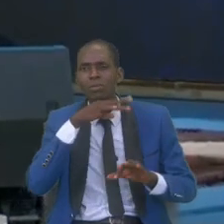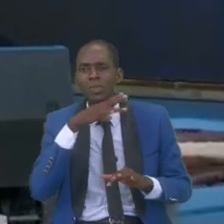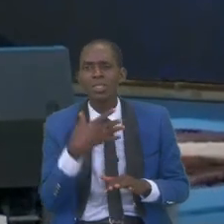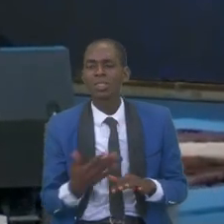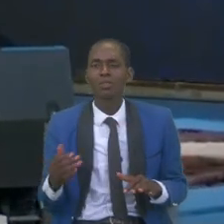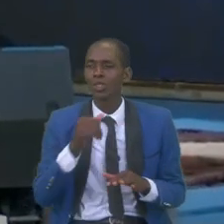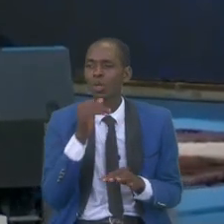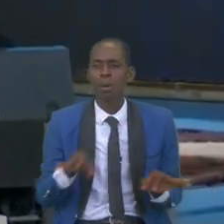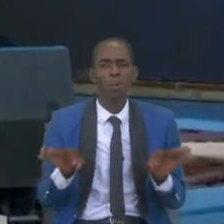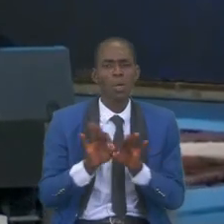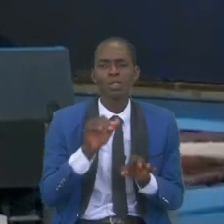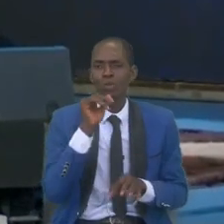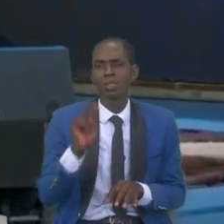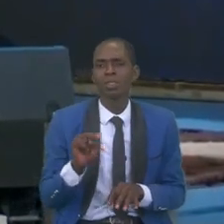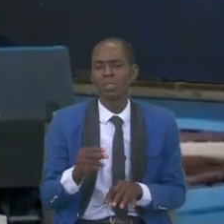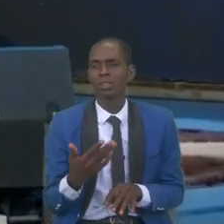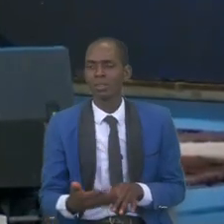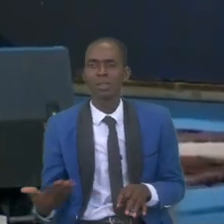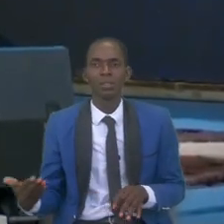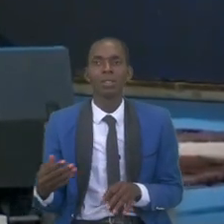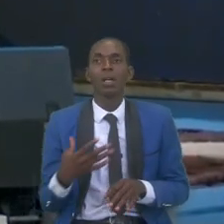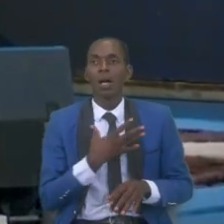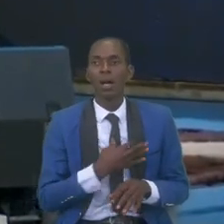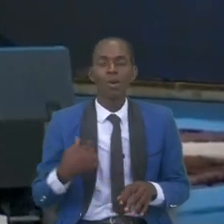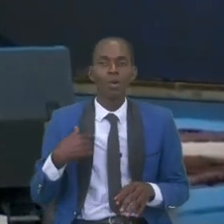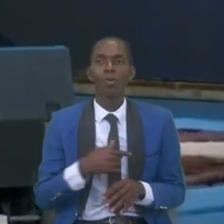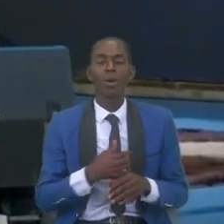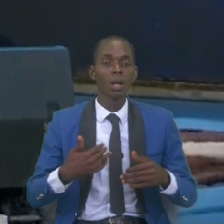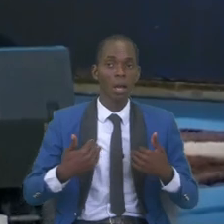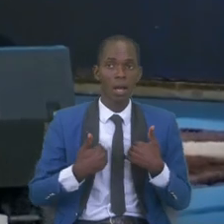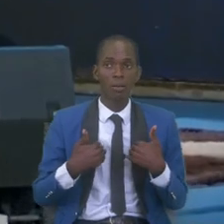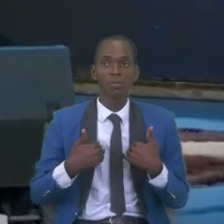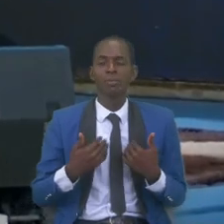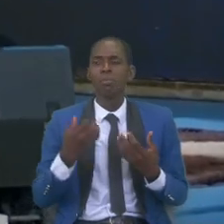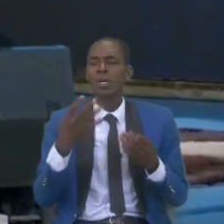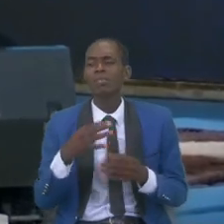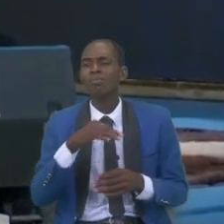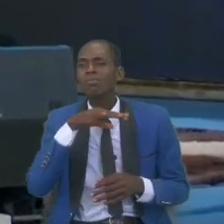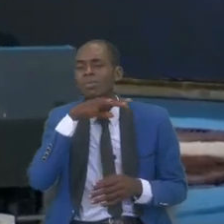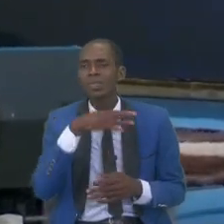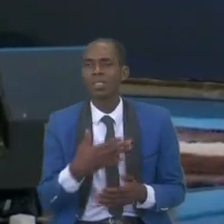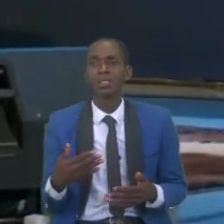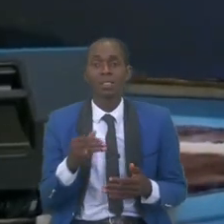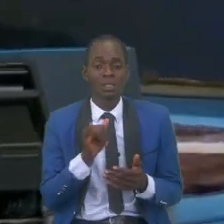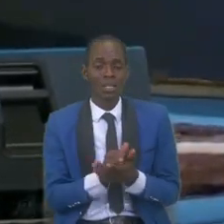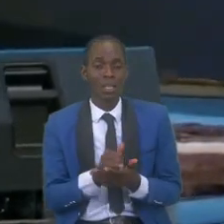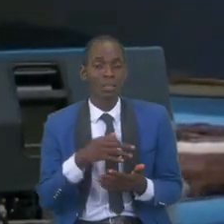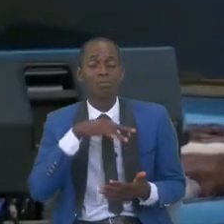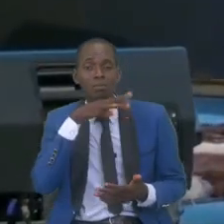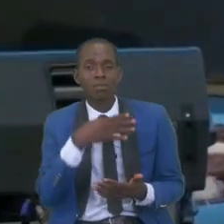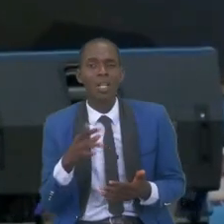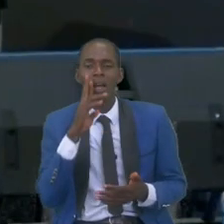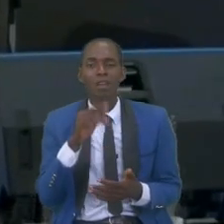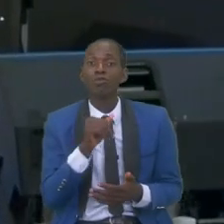and then we have a lot of, kernels, a lot of chaff. The chaffs are not poisonous, they are not